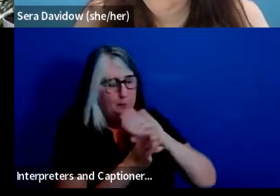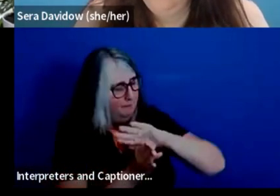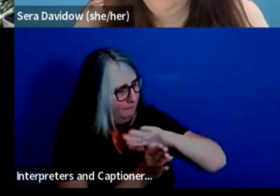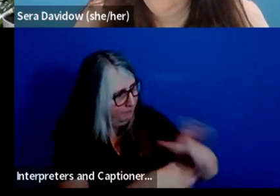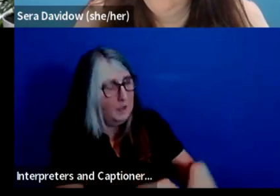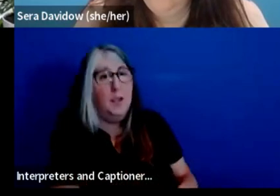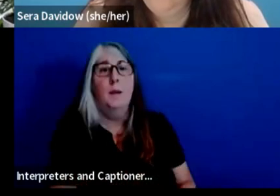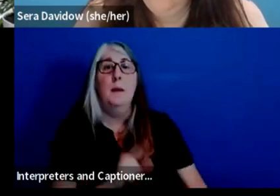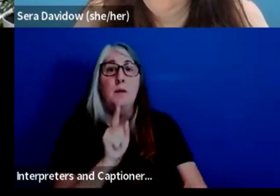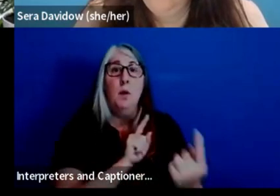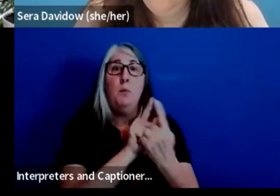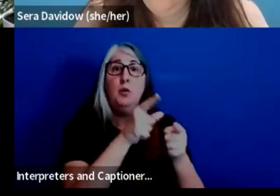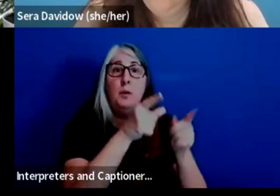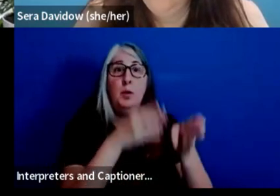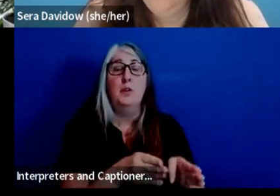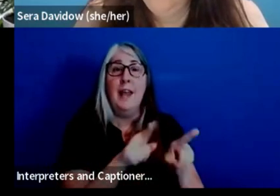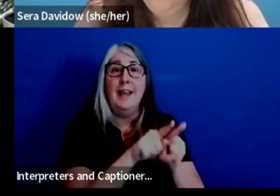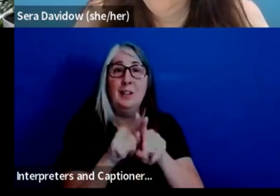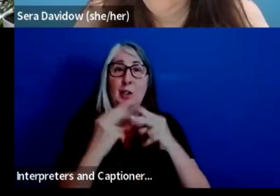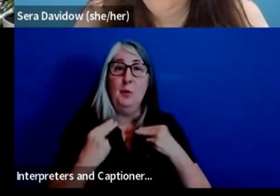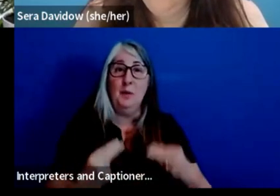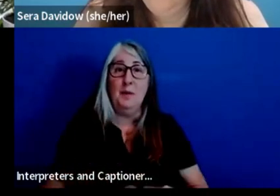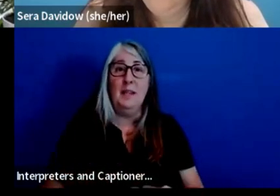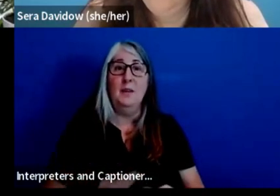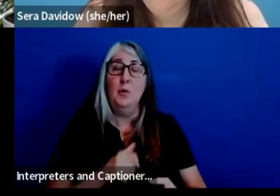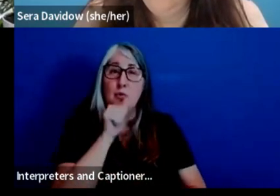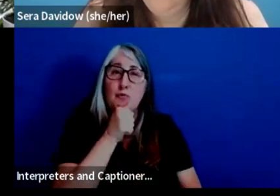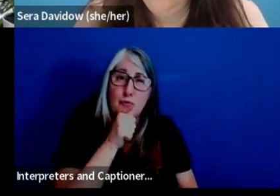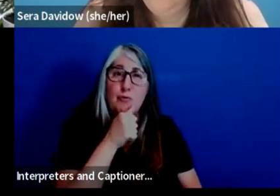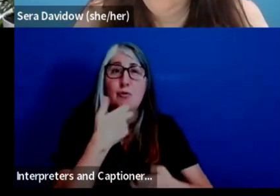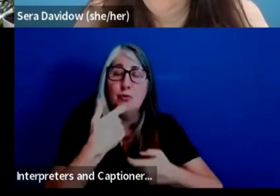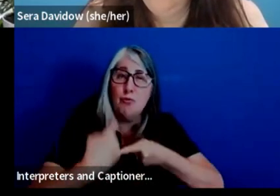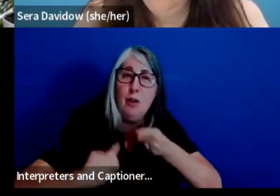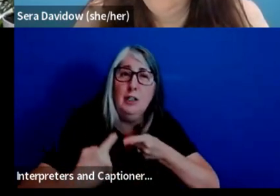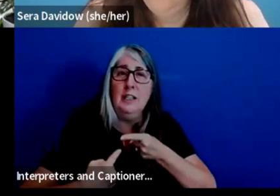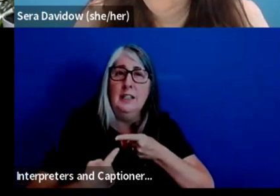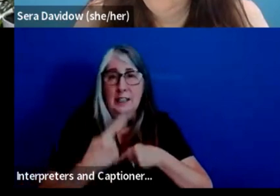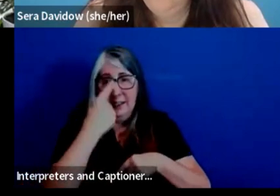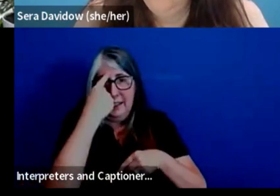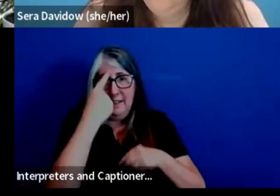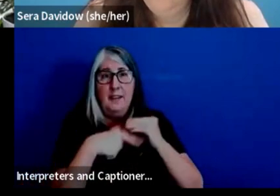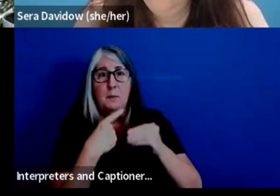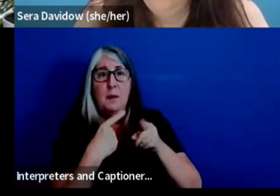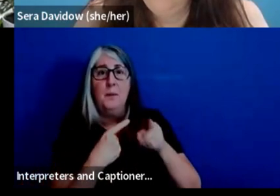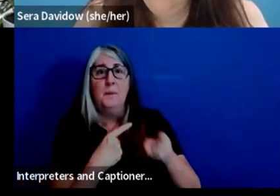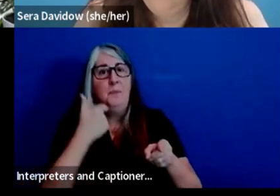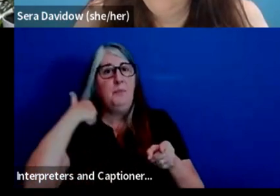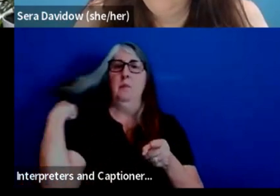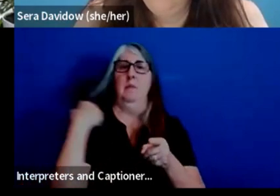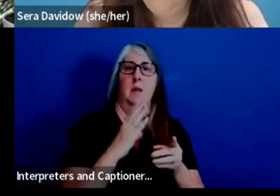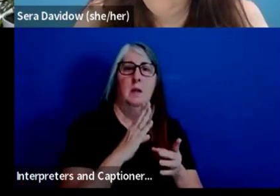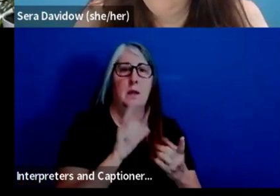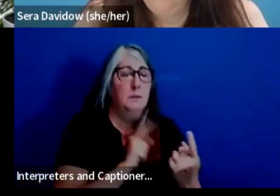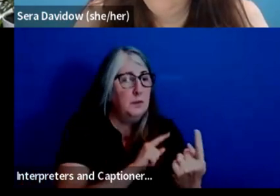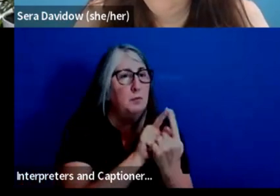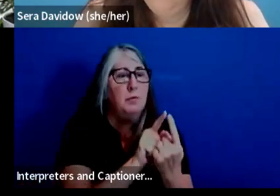human being that's had a really awful time and think of yourself, how have you been? And when you've been feeling really awful, and respond